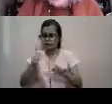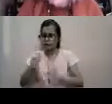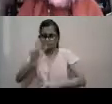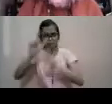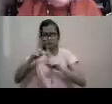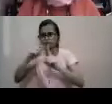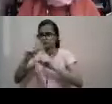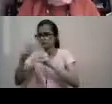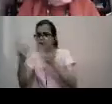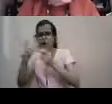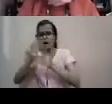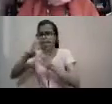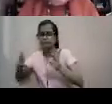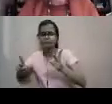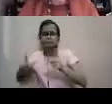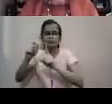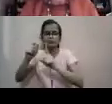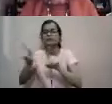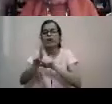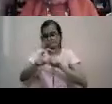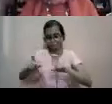actions as care.